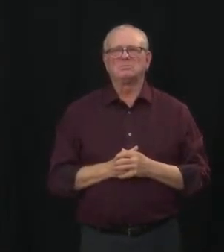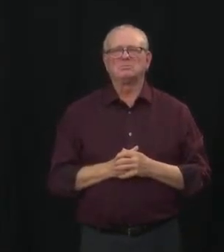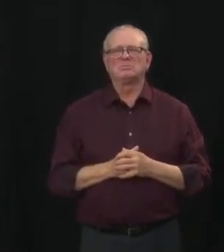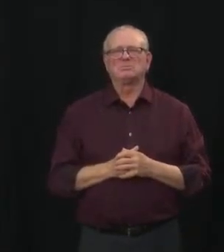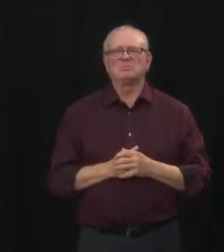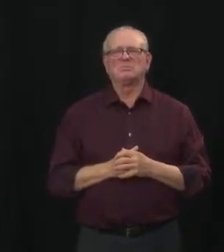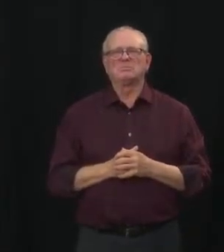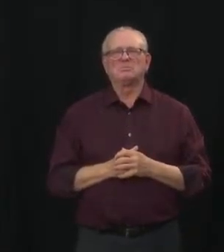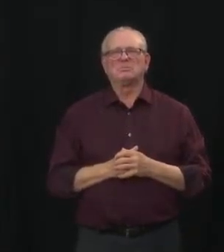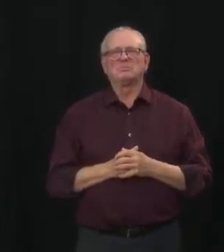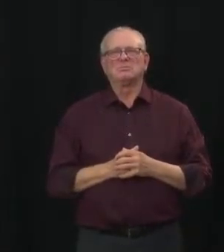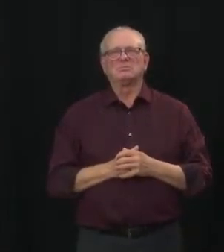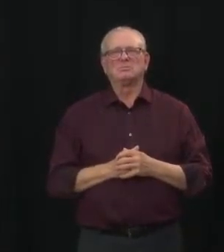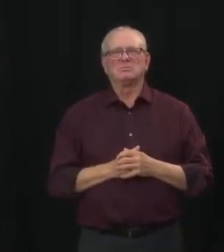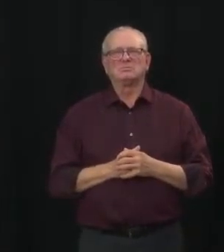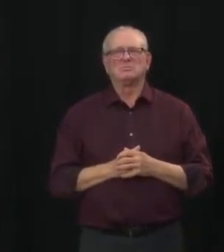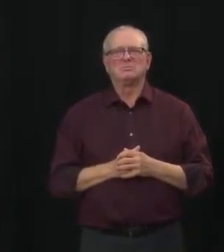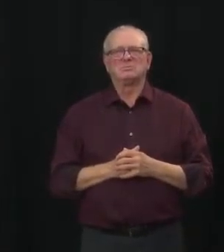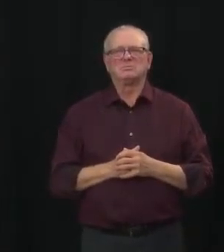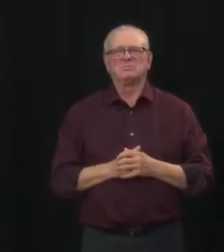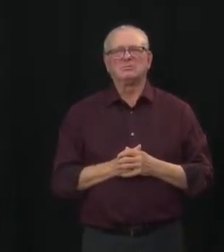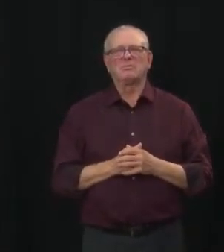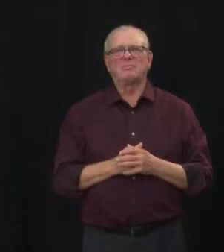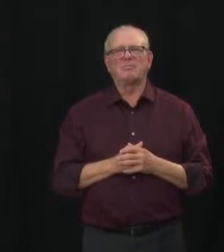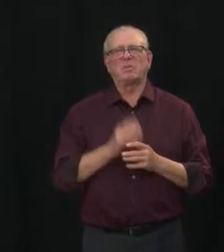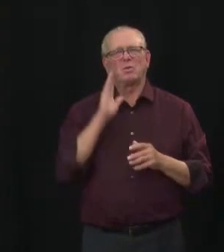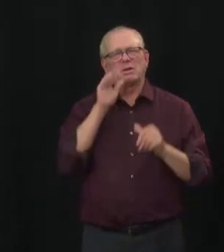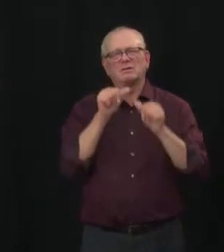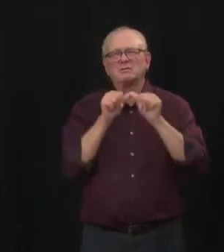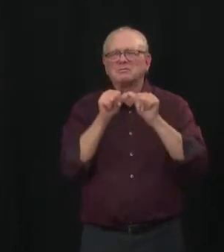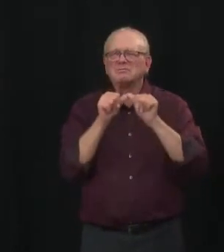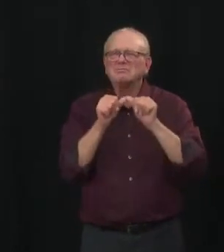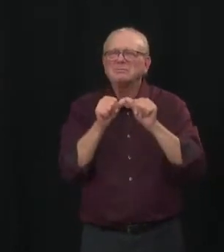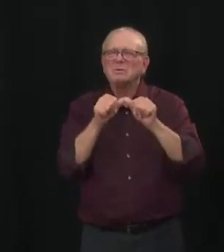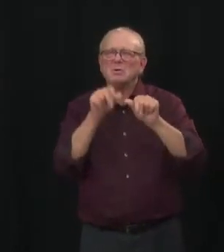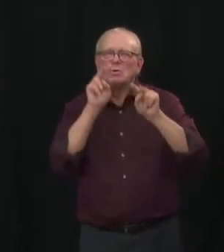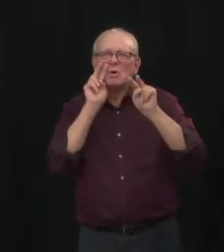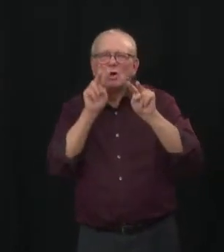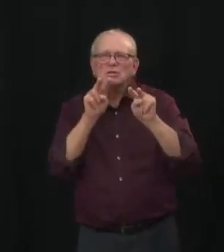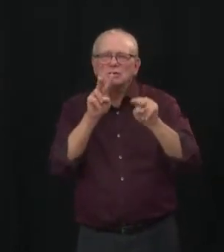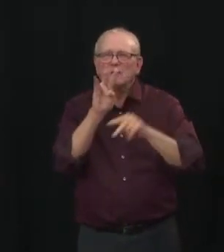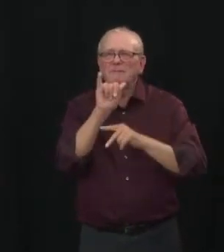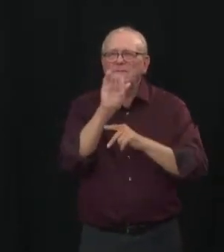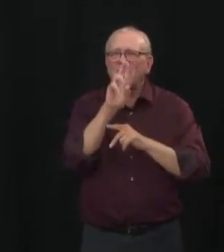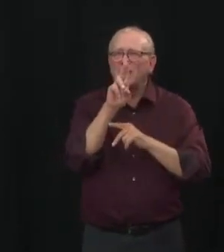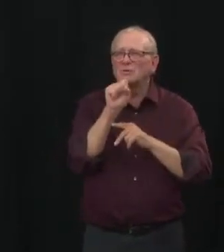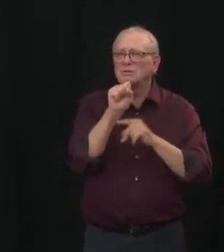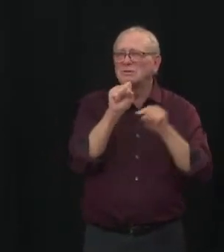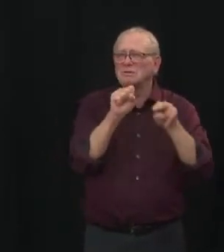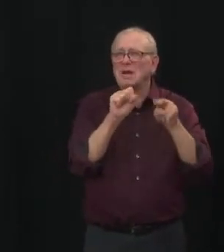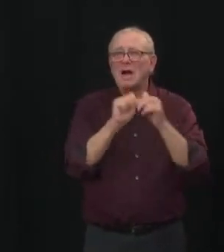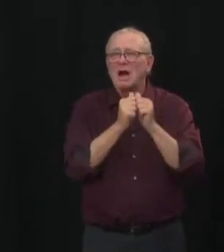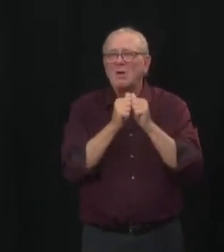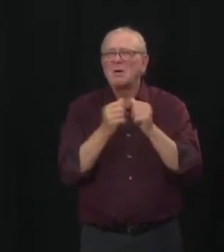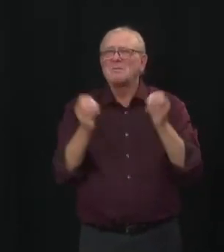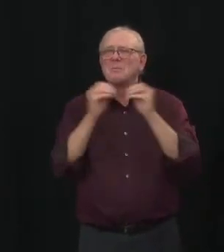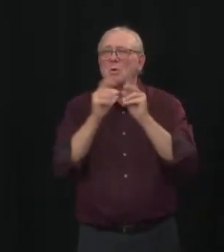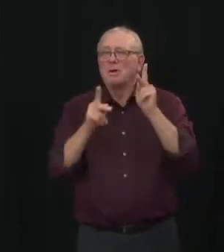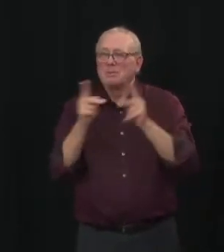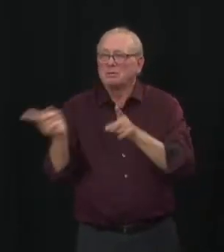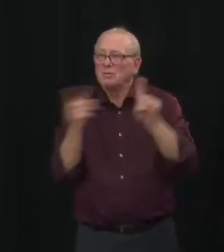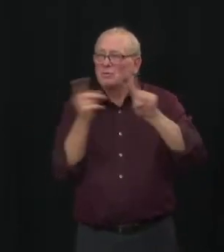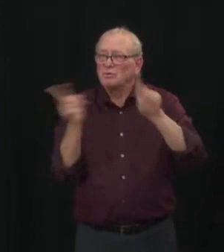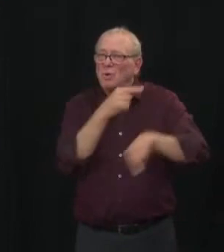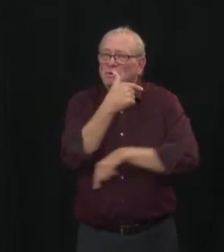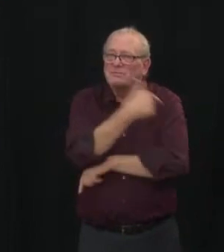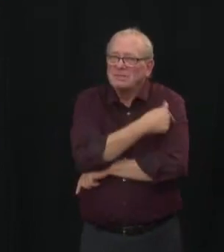time, we'll keep working to minimize the impact of the virus by getting more Albertans vaccinated and increasing access to Paxlovid and